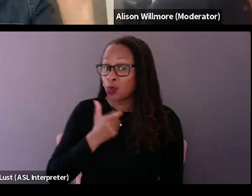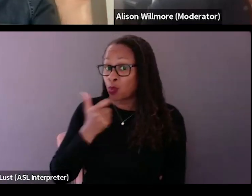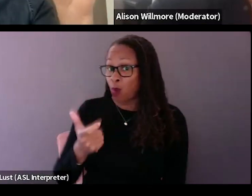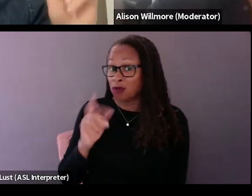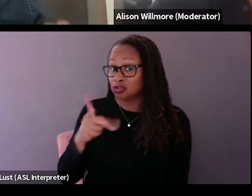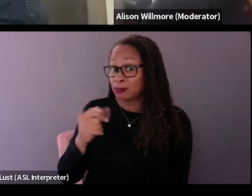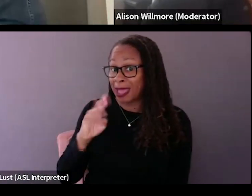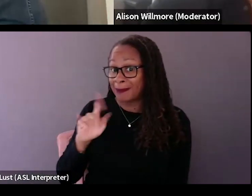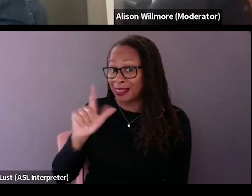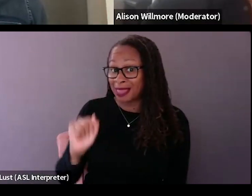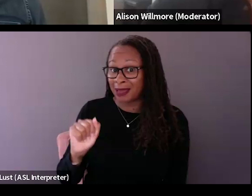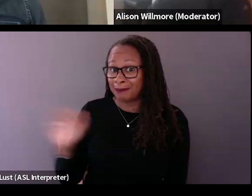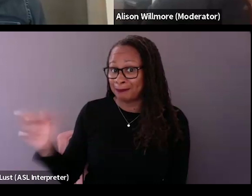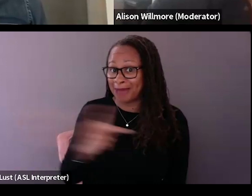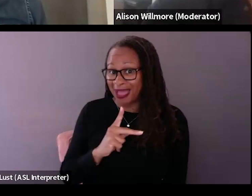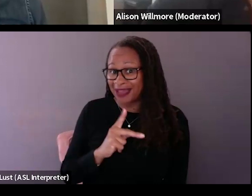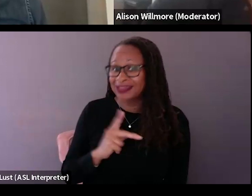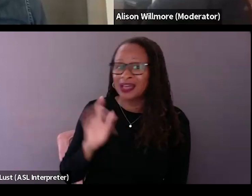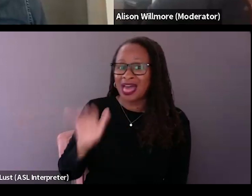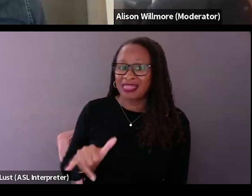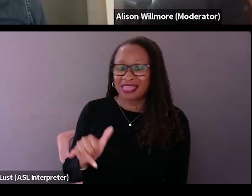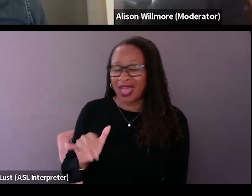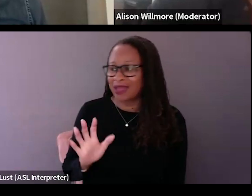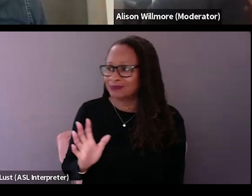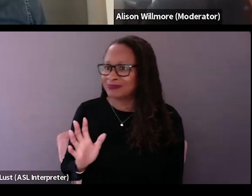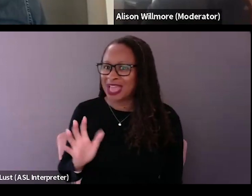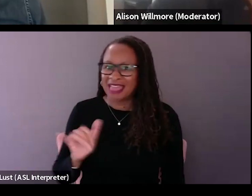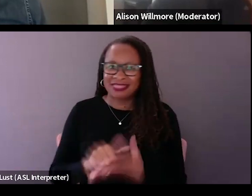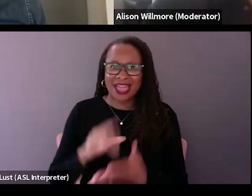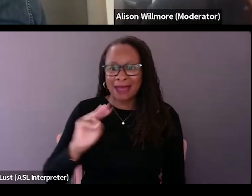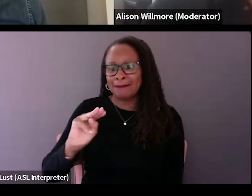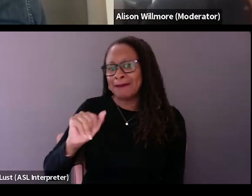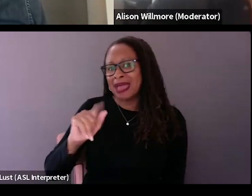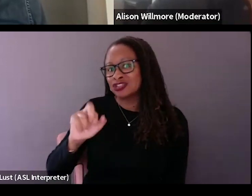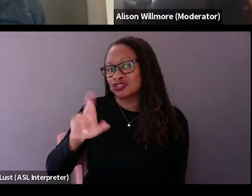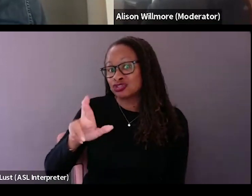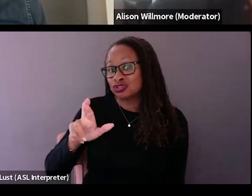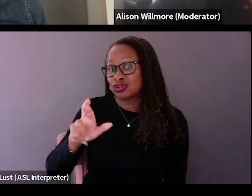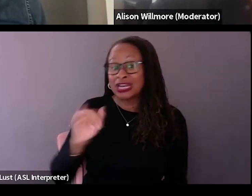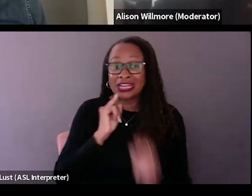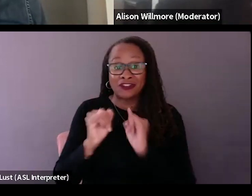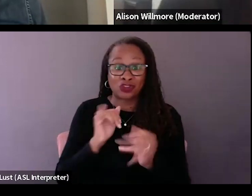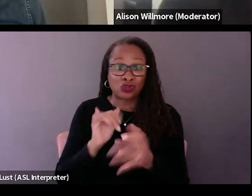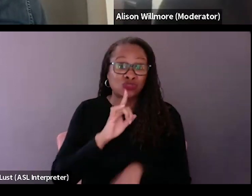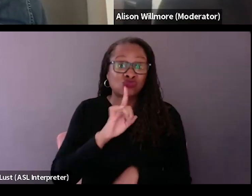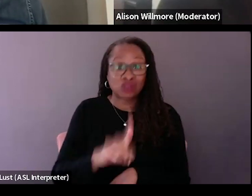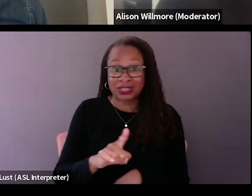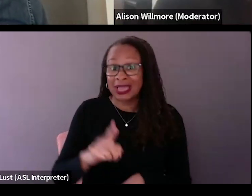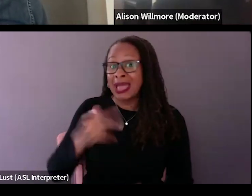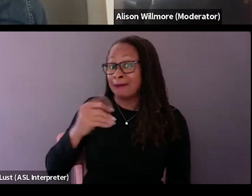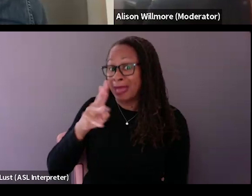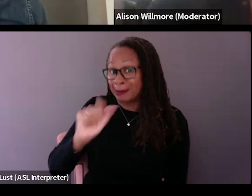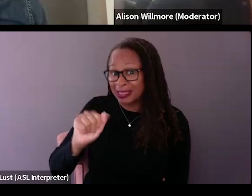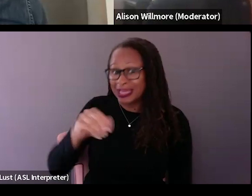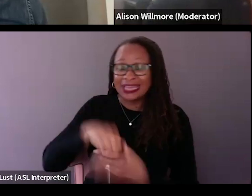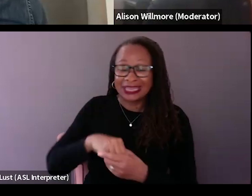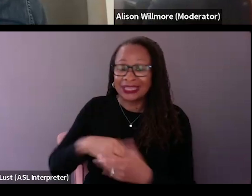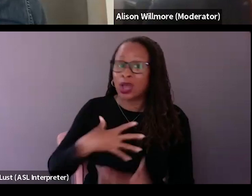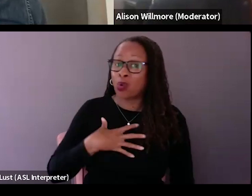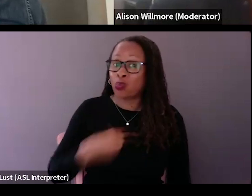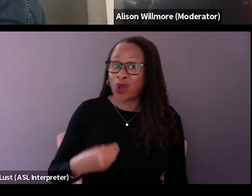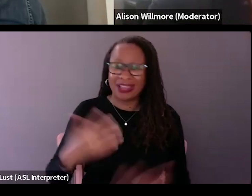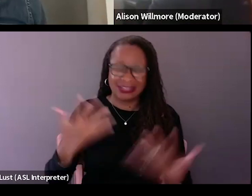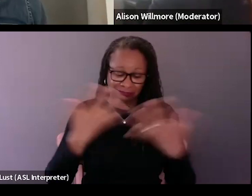sort of master interview, which is just Pamela, in a white nightgown on a white couch, there's no lights, that's